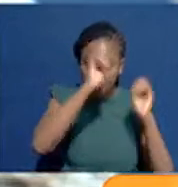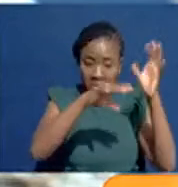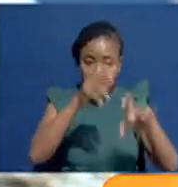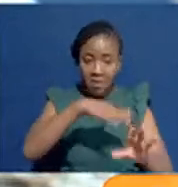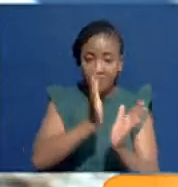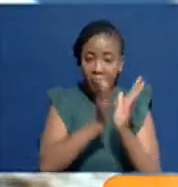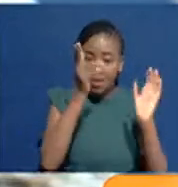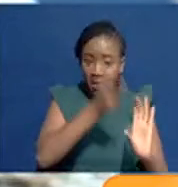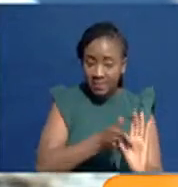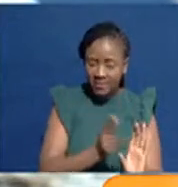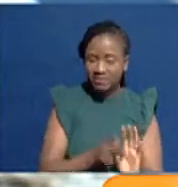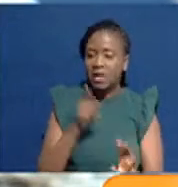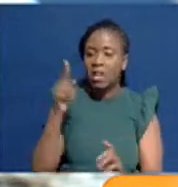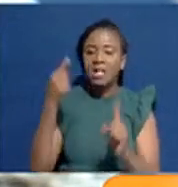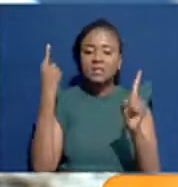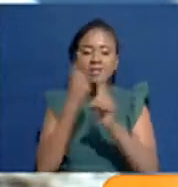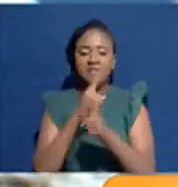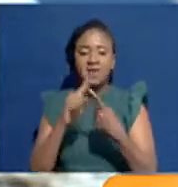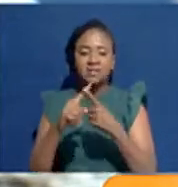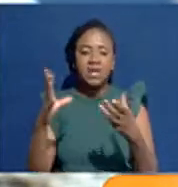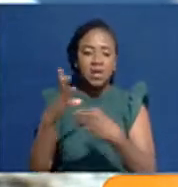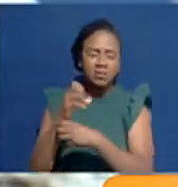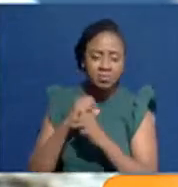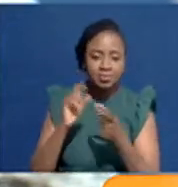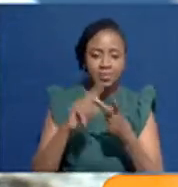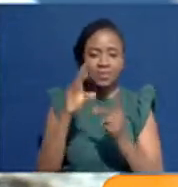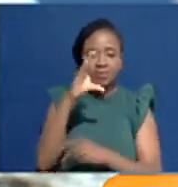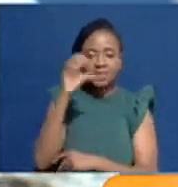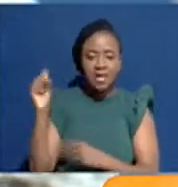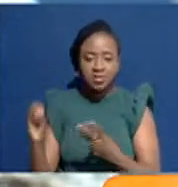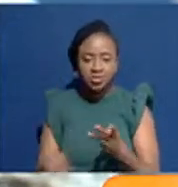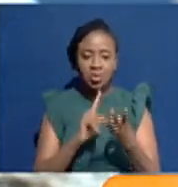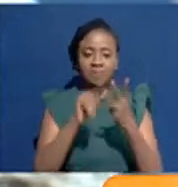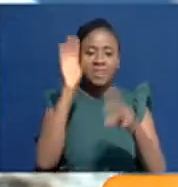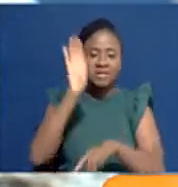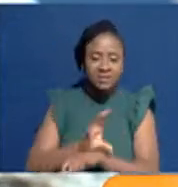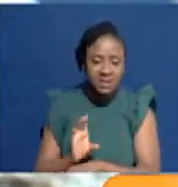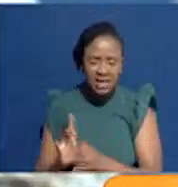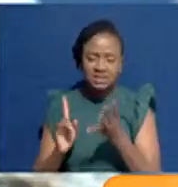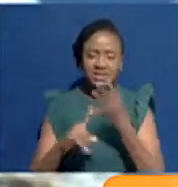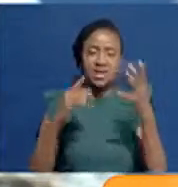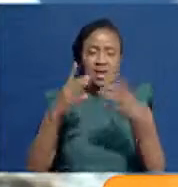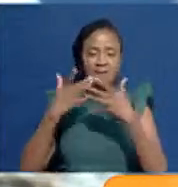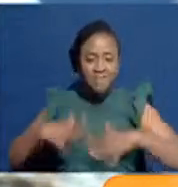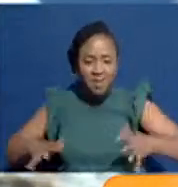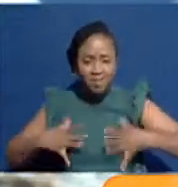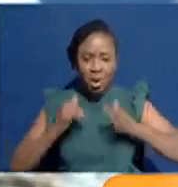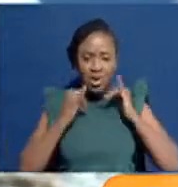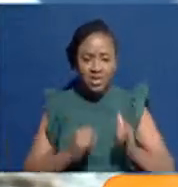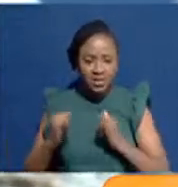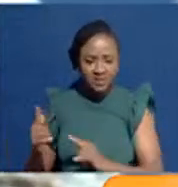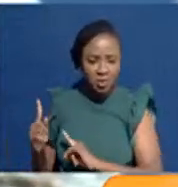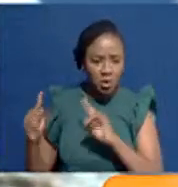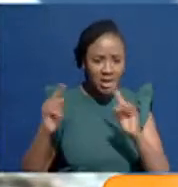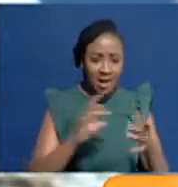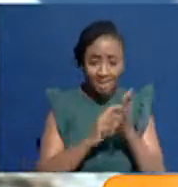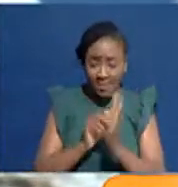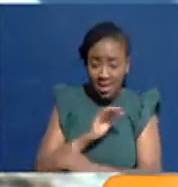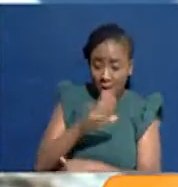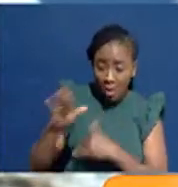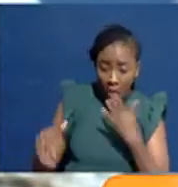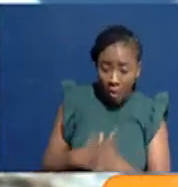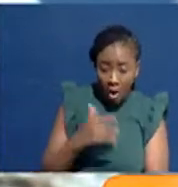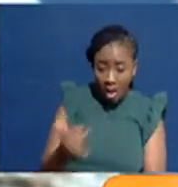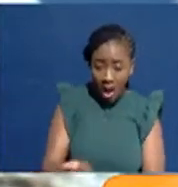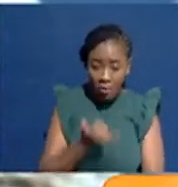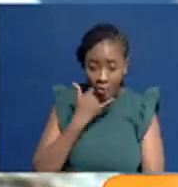importers, it is unions, it is civil society, it is the church. All of these people surely cannot be wrong or sorrow. And what we